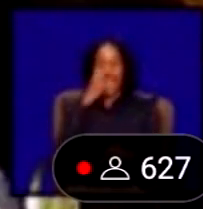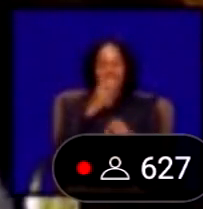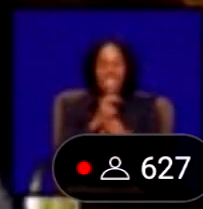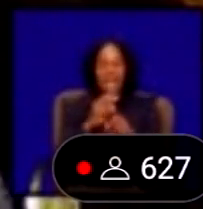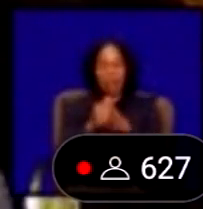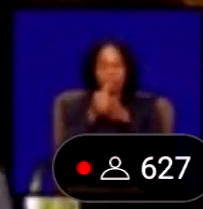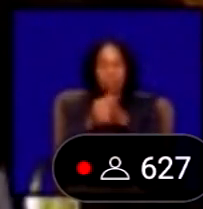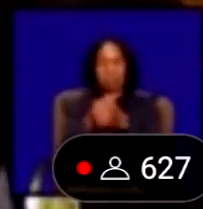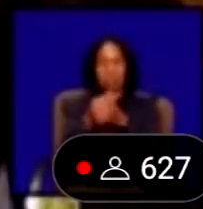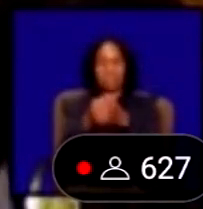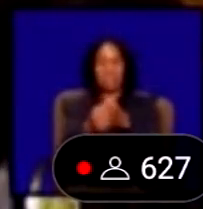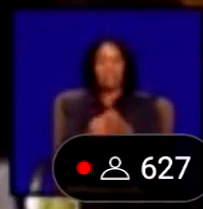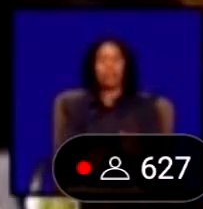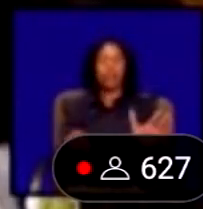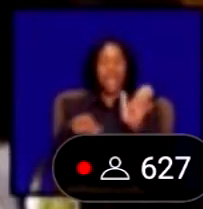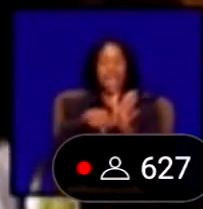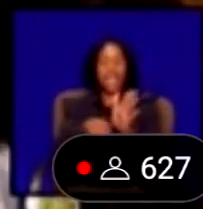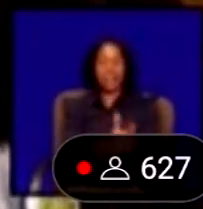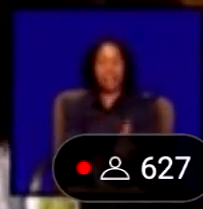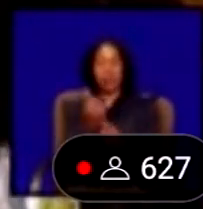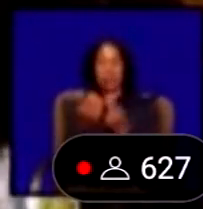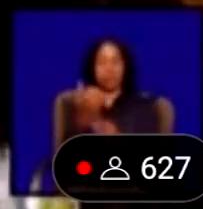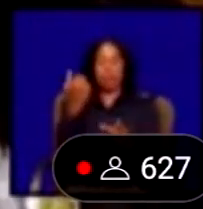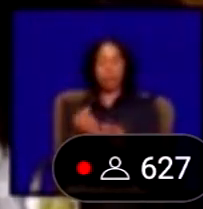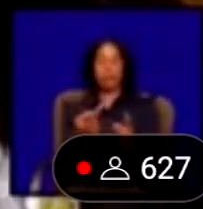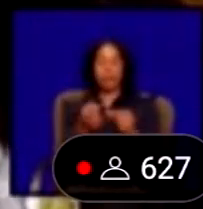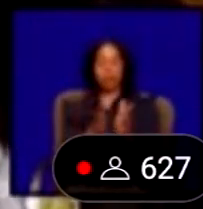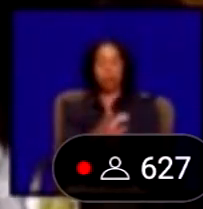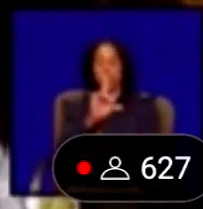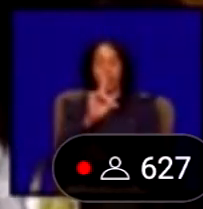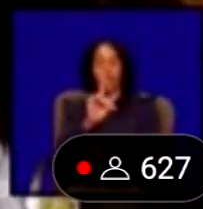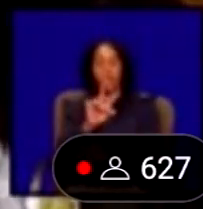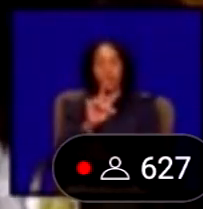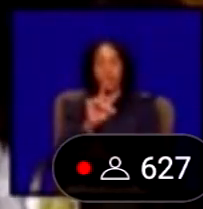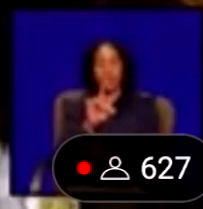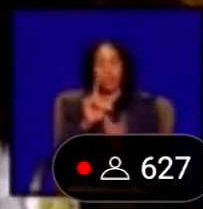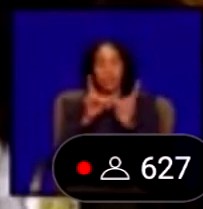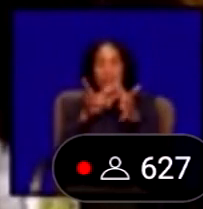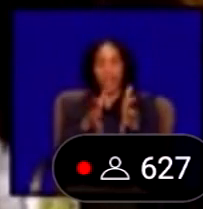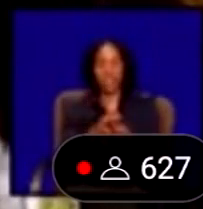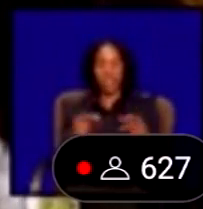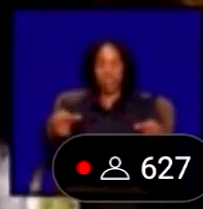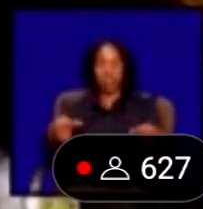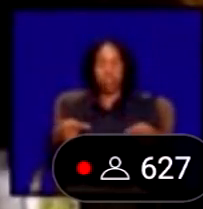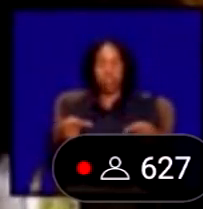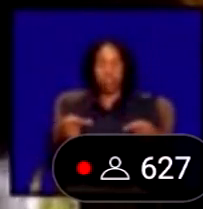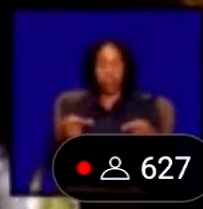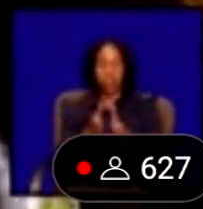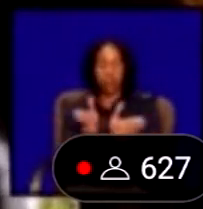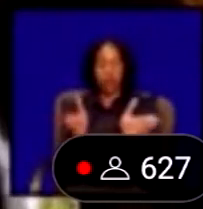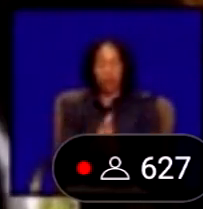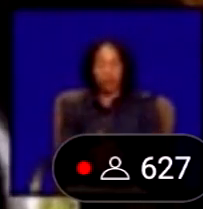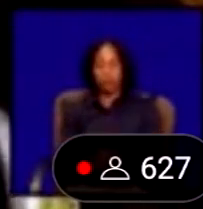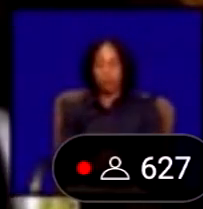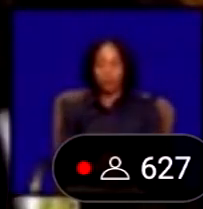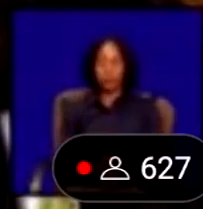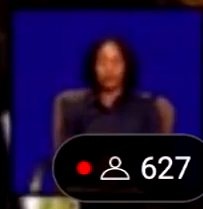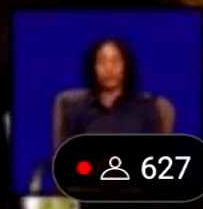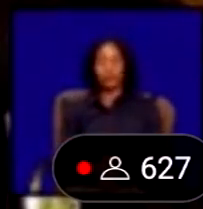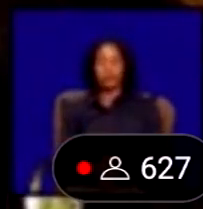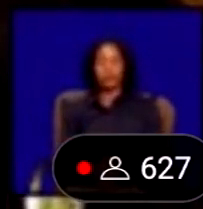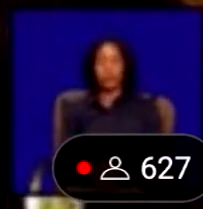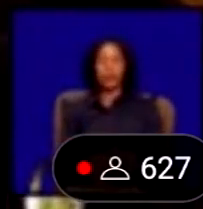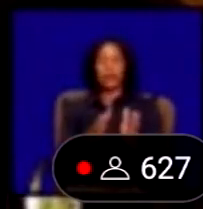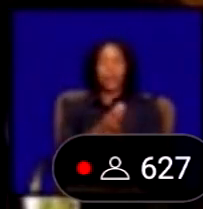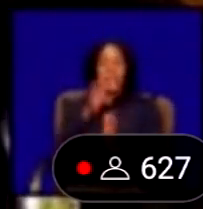negative findings by the Auditor General. The President only paid attention to the state of local government in